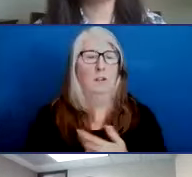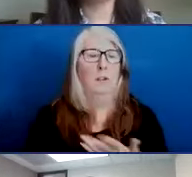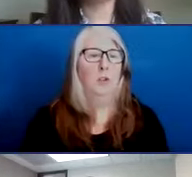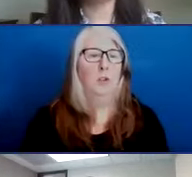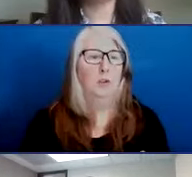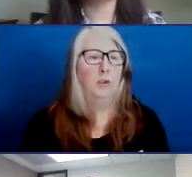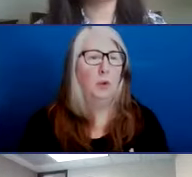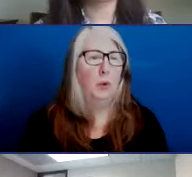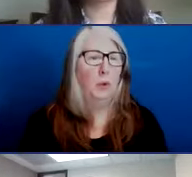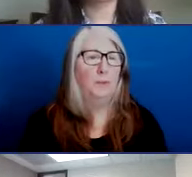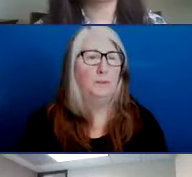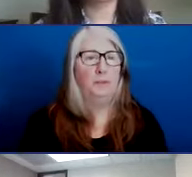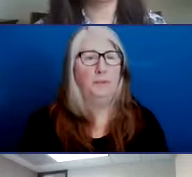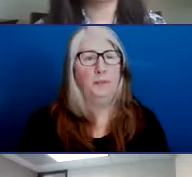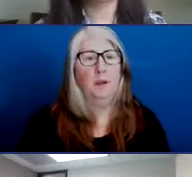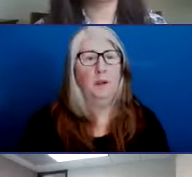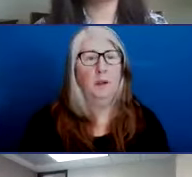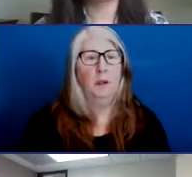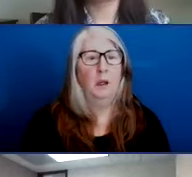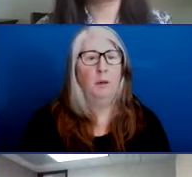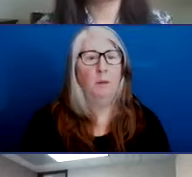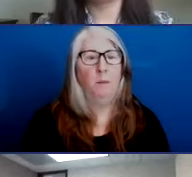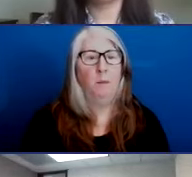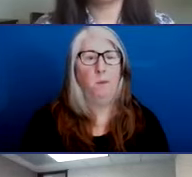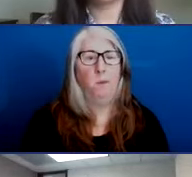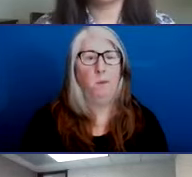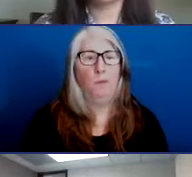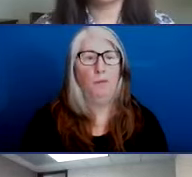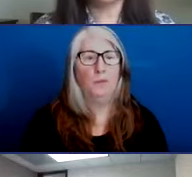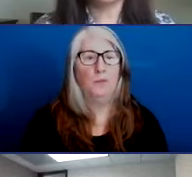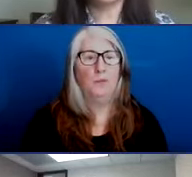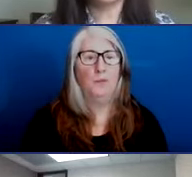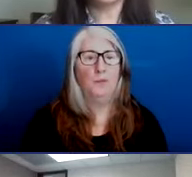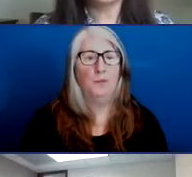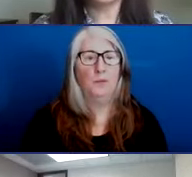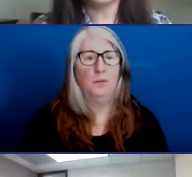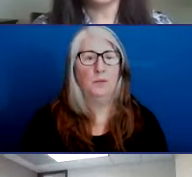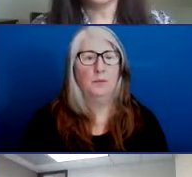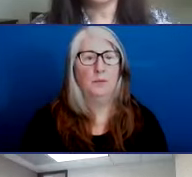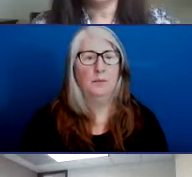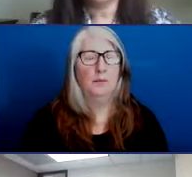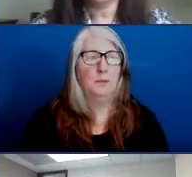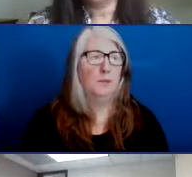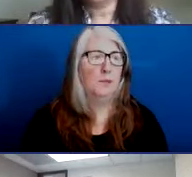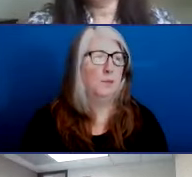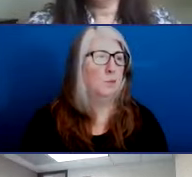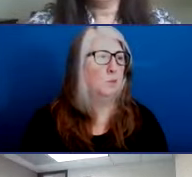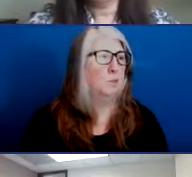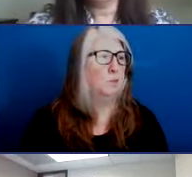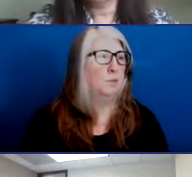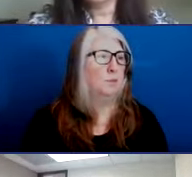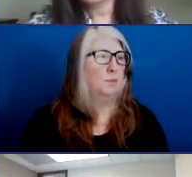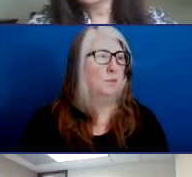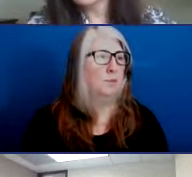barriers to care, again, on investing in the workforce, providing